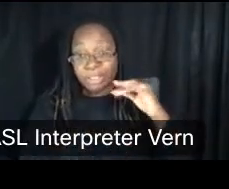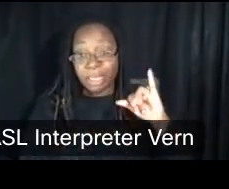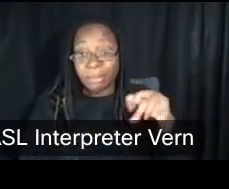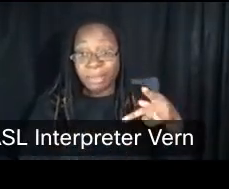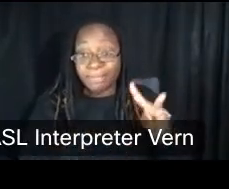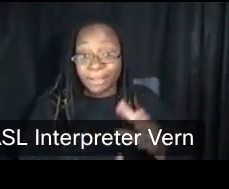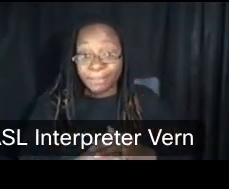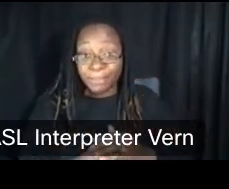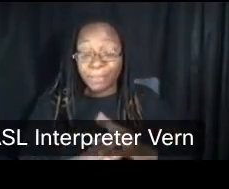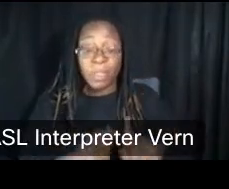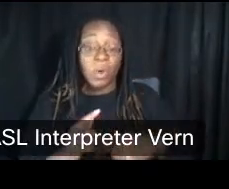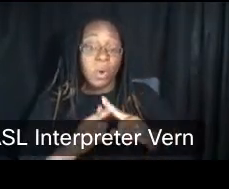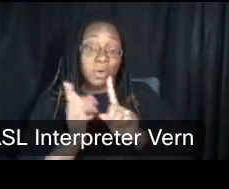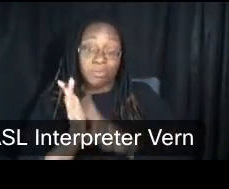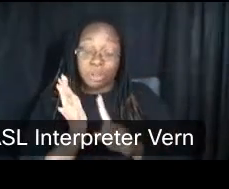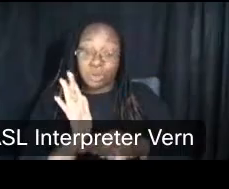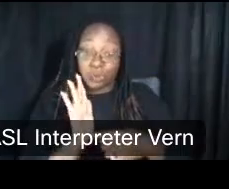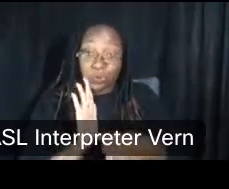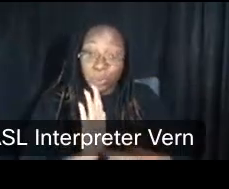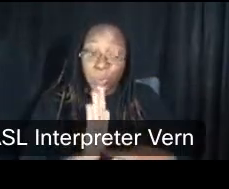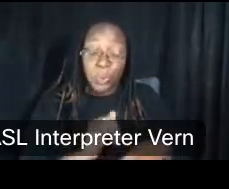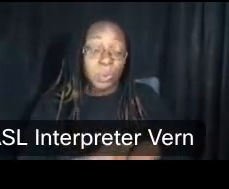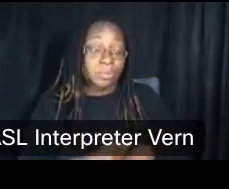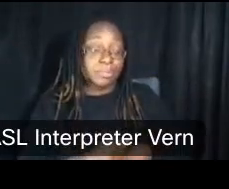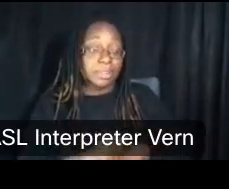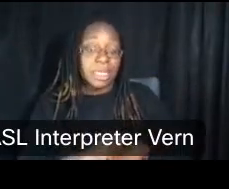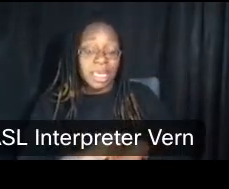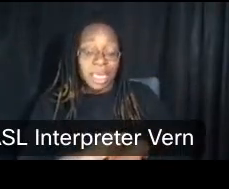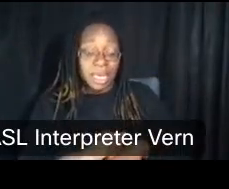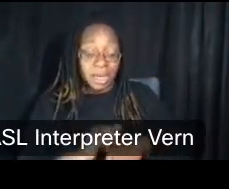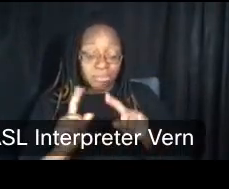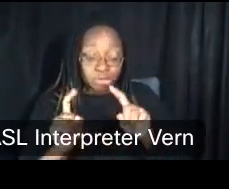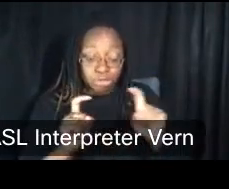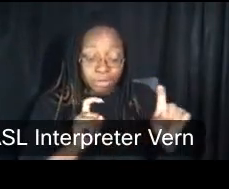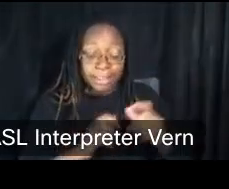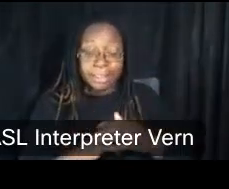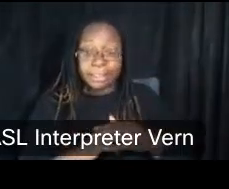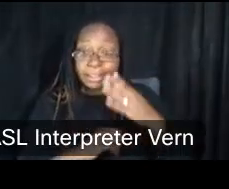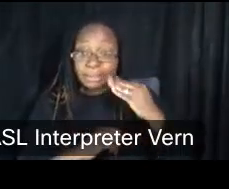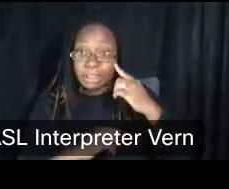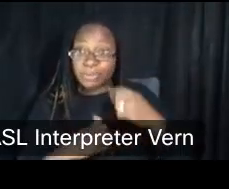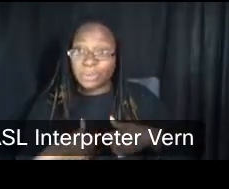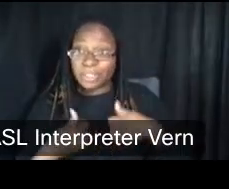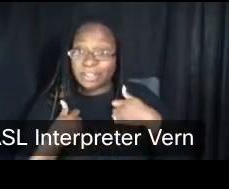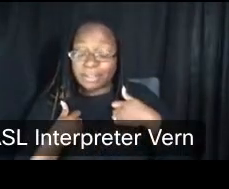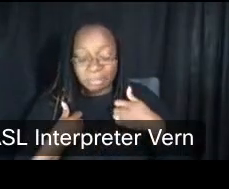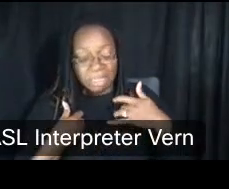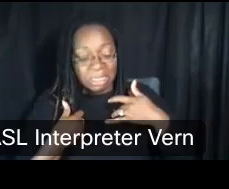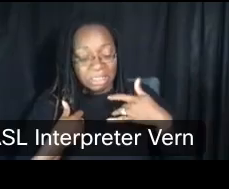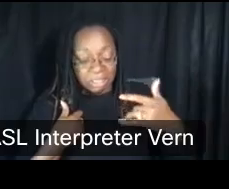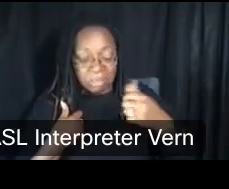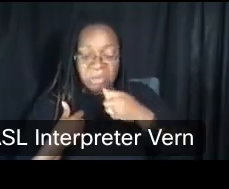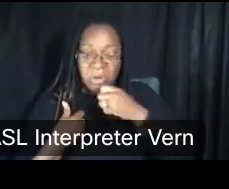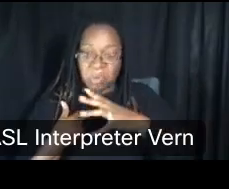available in the research is surveys and experiences of women, largely because women are disproportionately